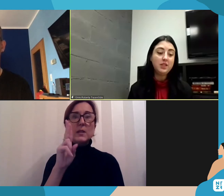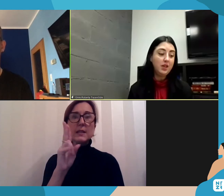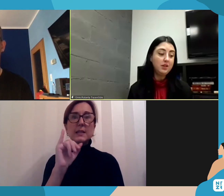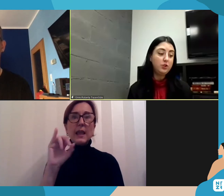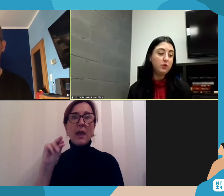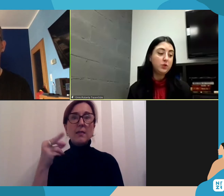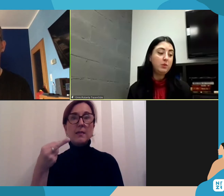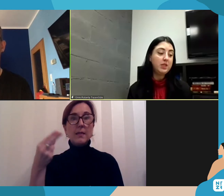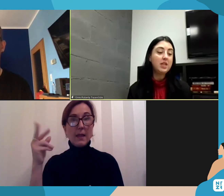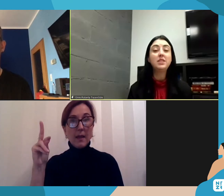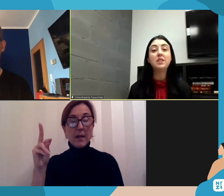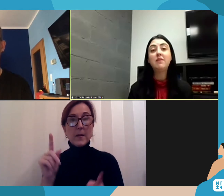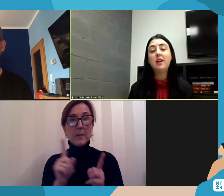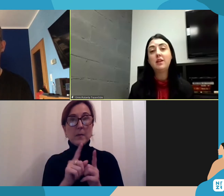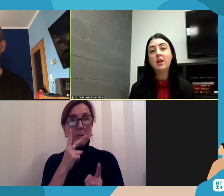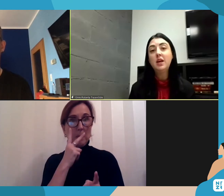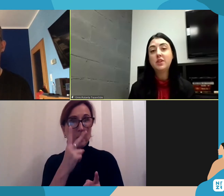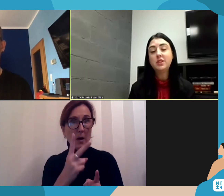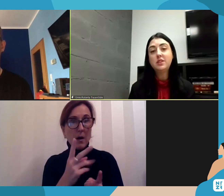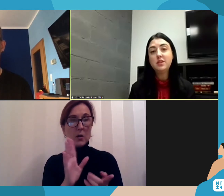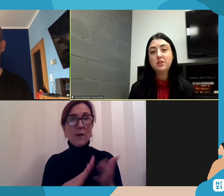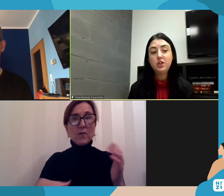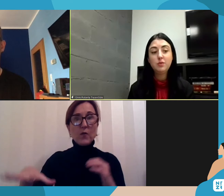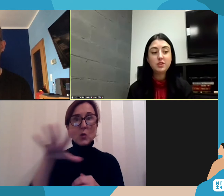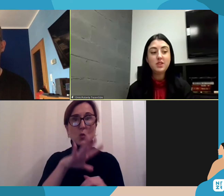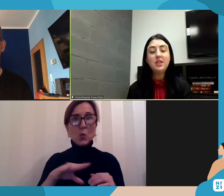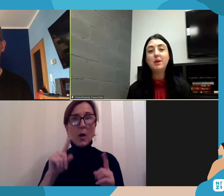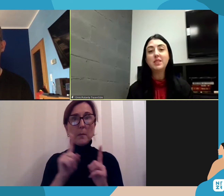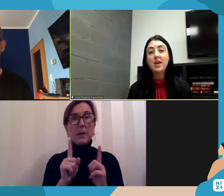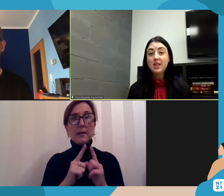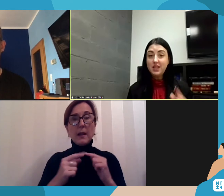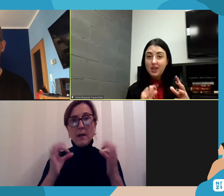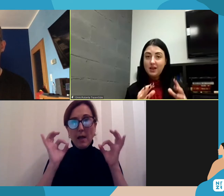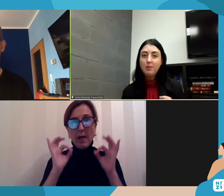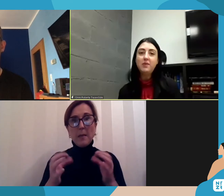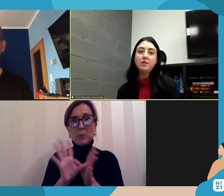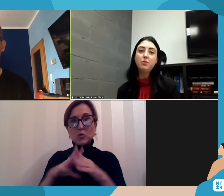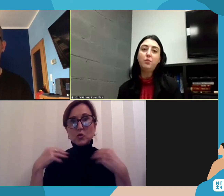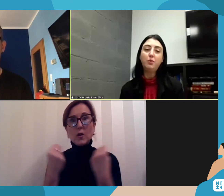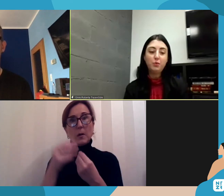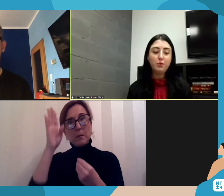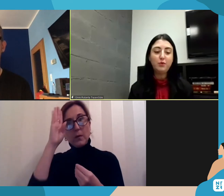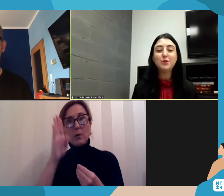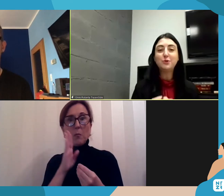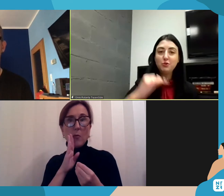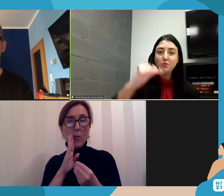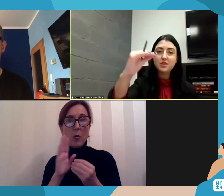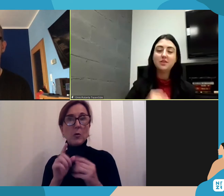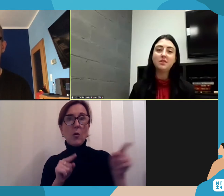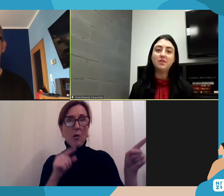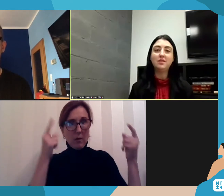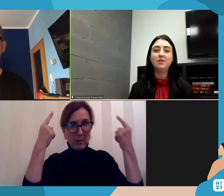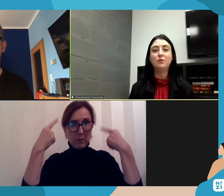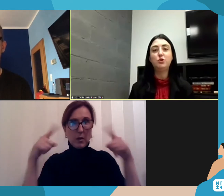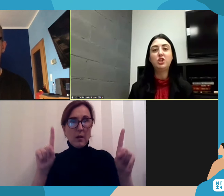raise negative approaches within the people who had different attitudes. Some other